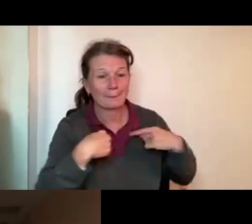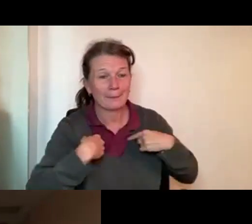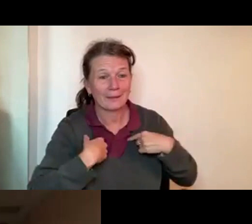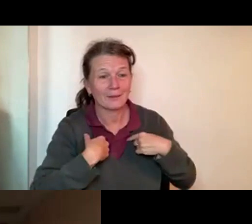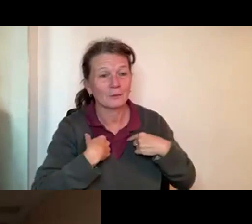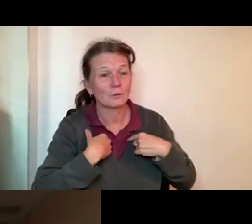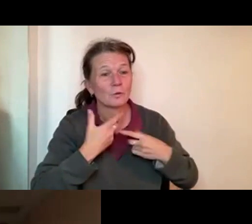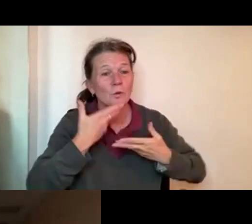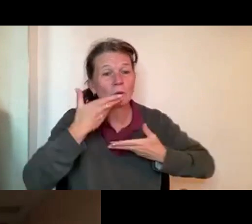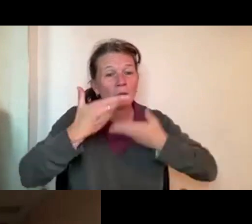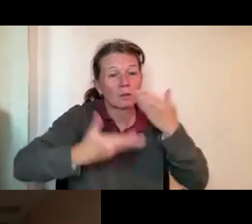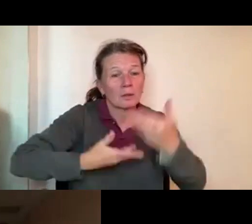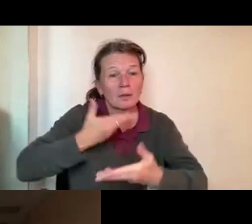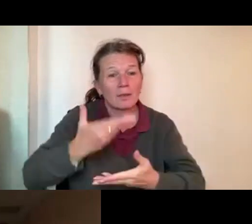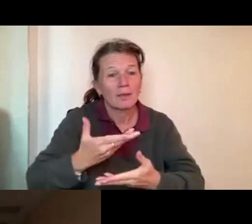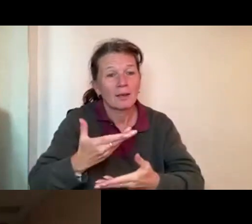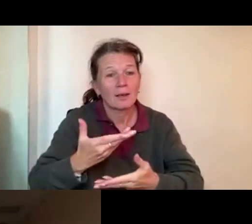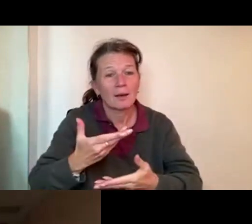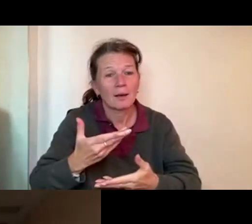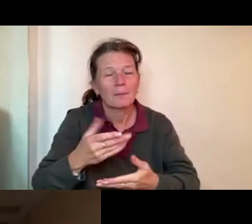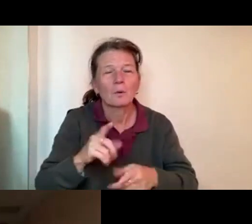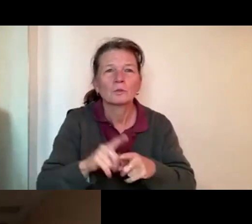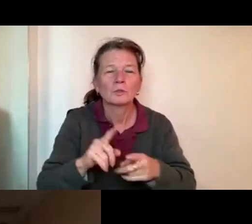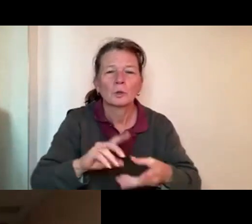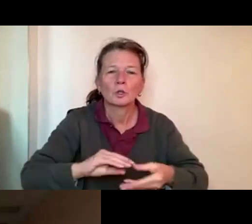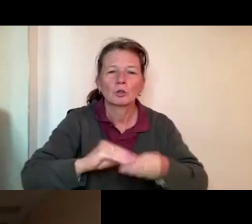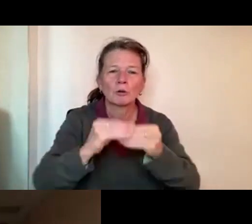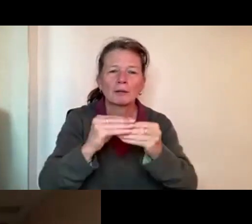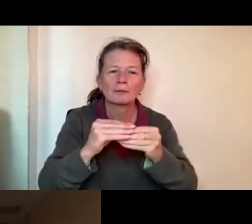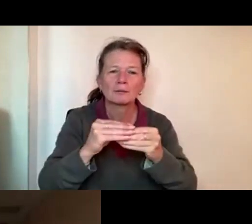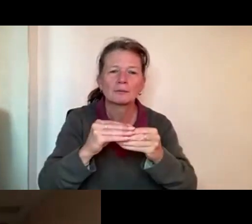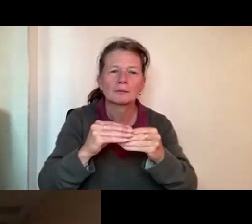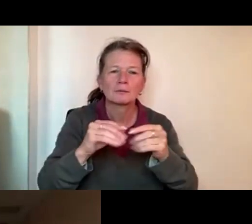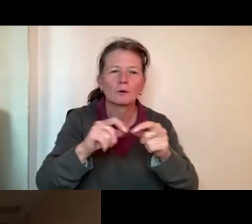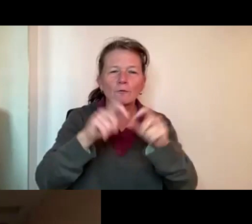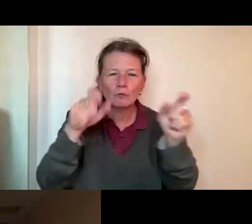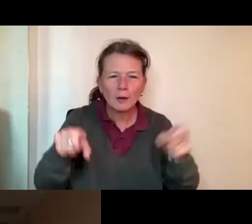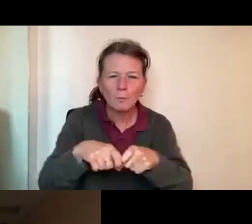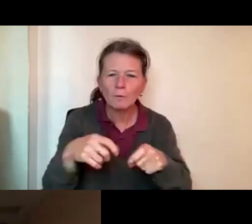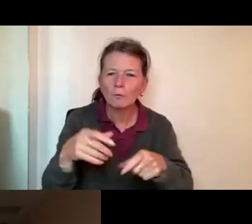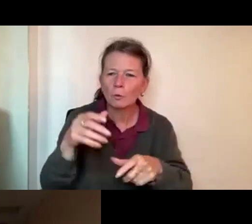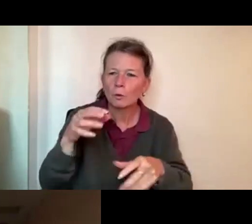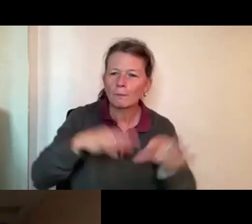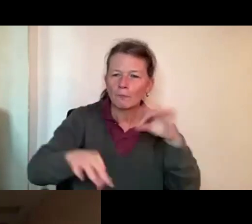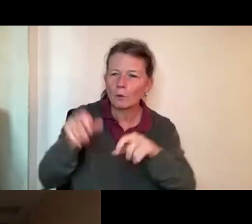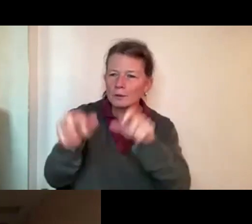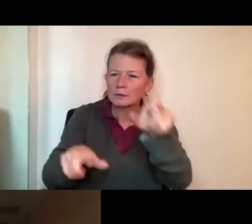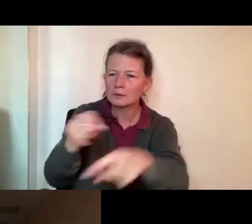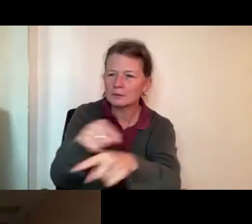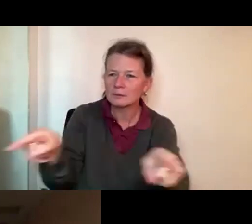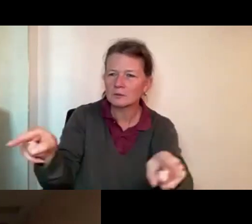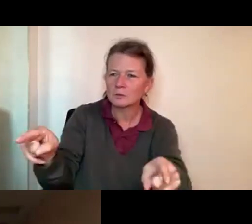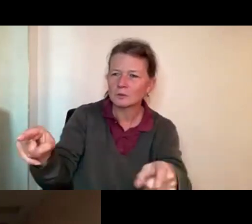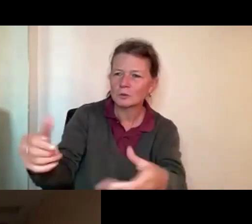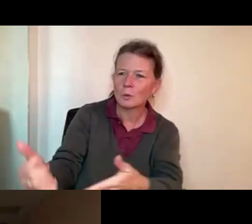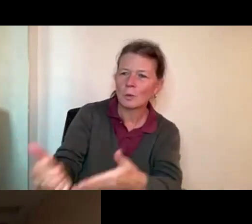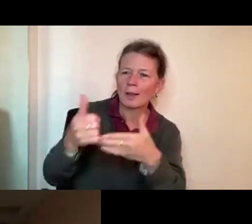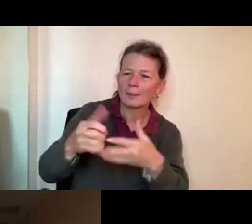I want to express, but it also creates a framework for the performers in the space as well, and gives them a